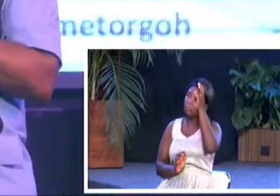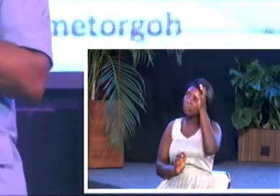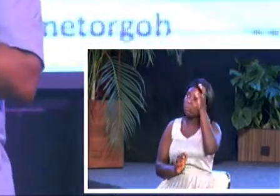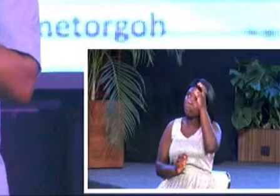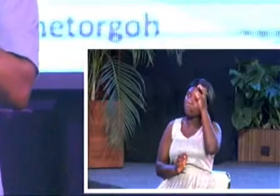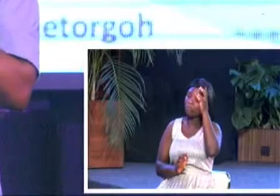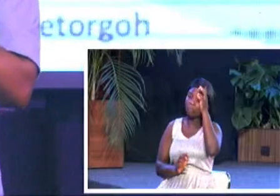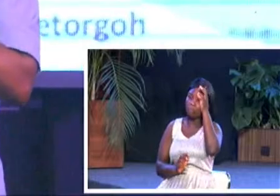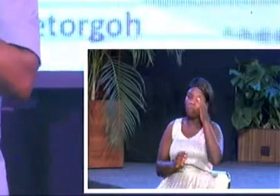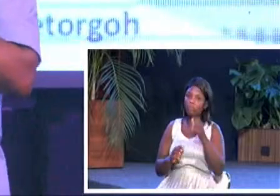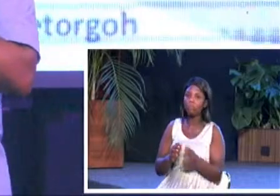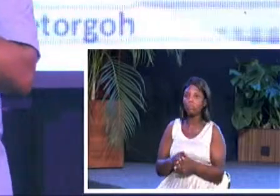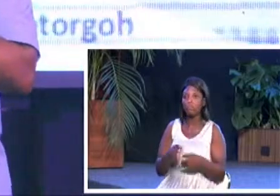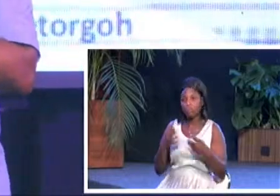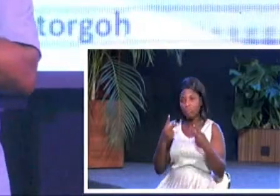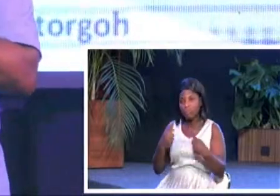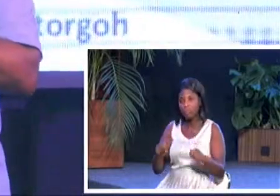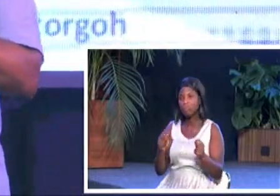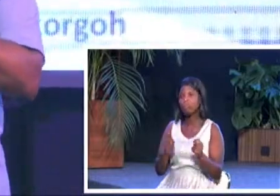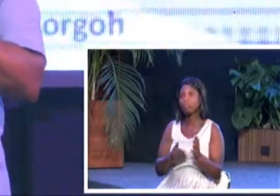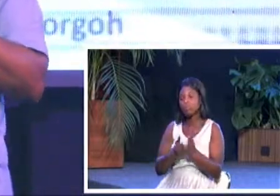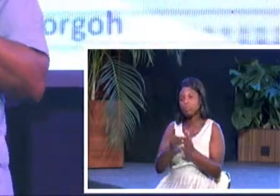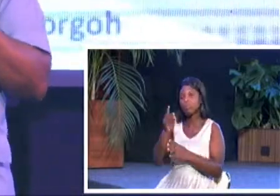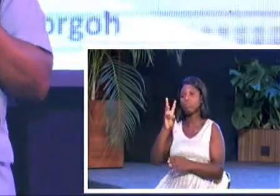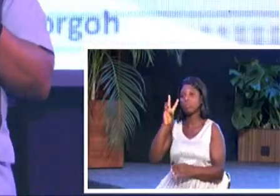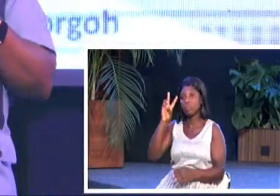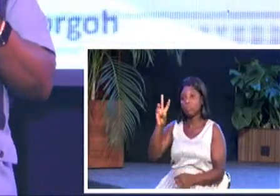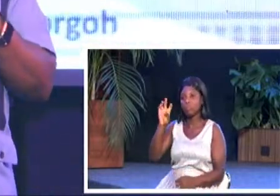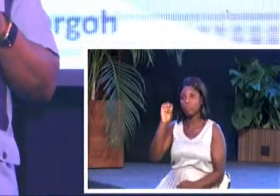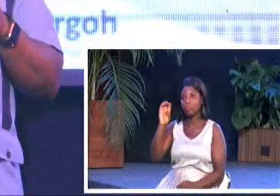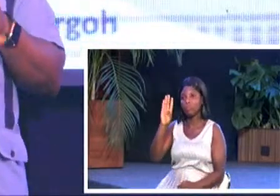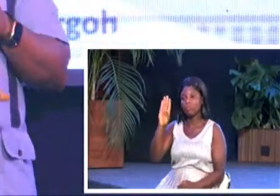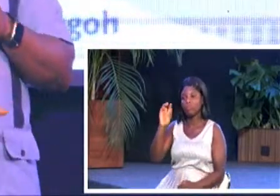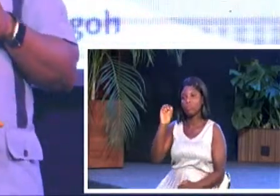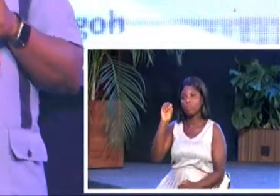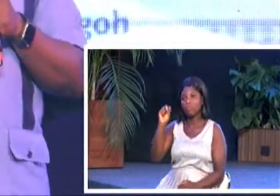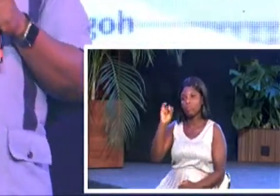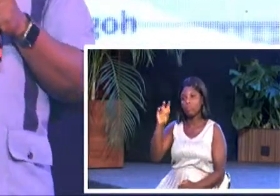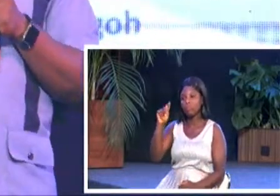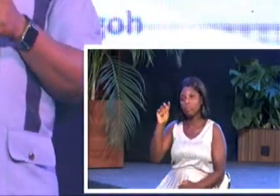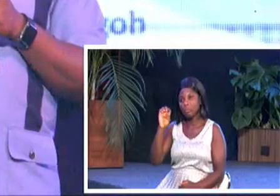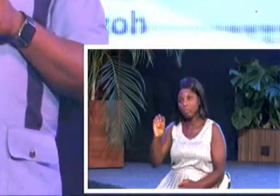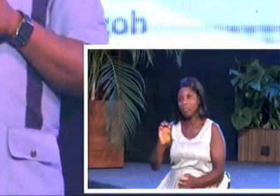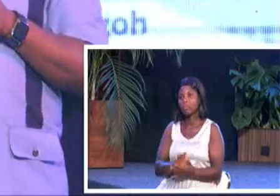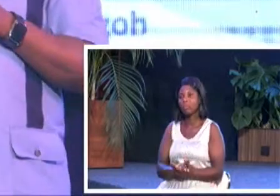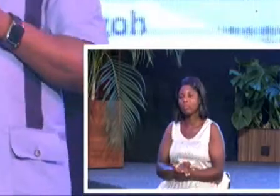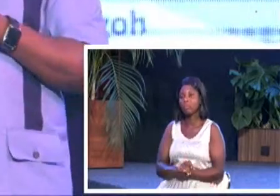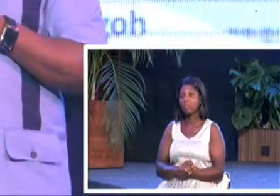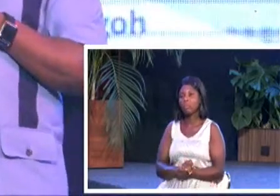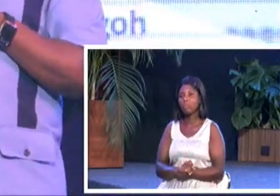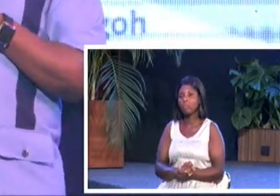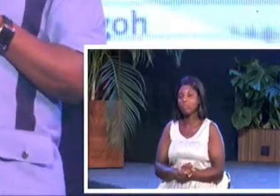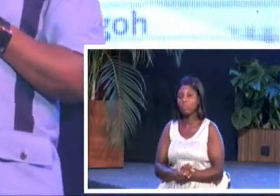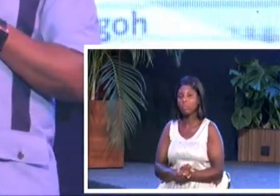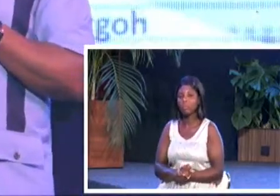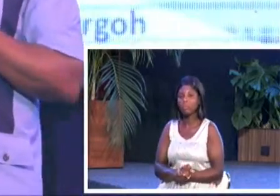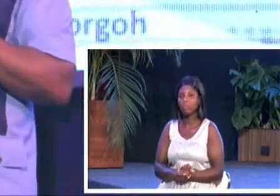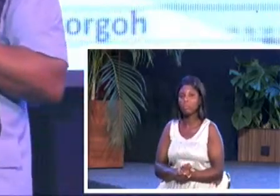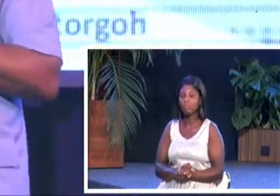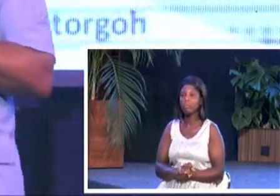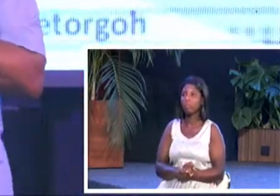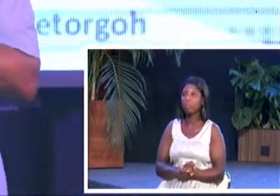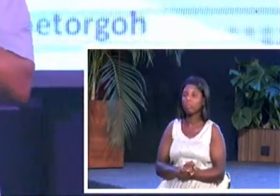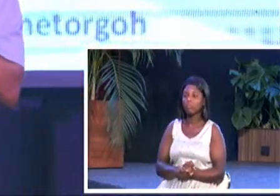website doesn't get attacked, and then there are no vulnerabilities on the platform. So we have a